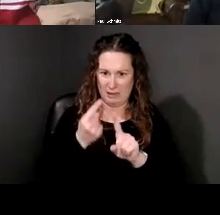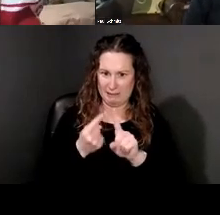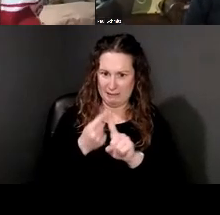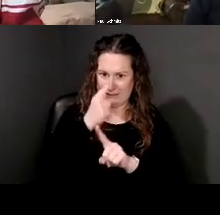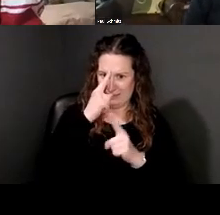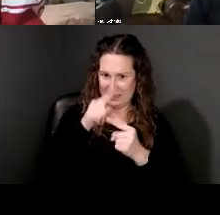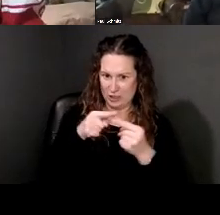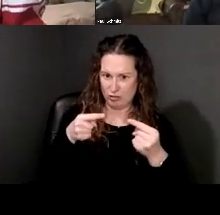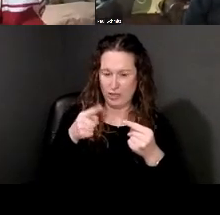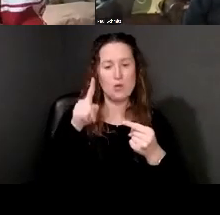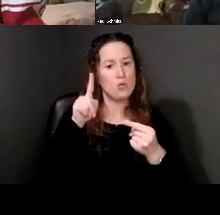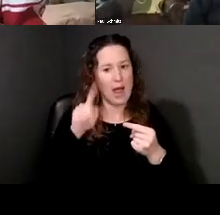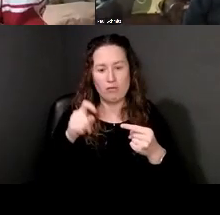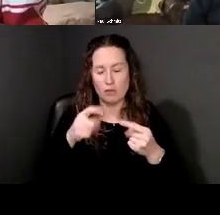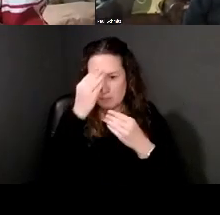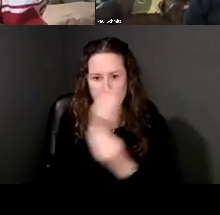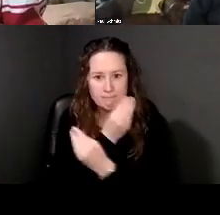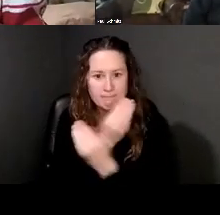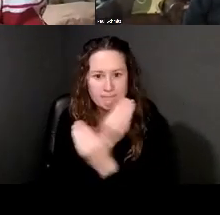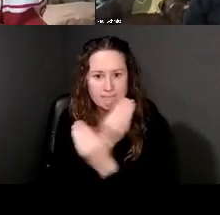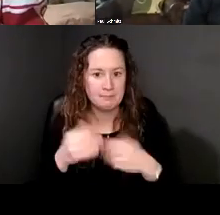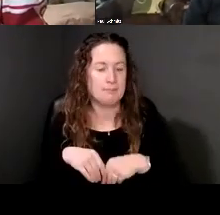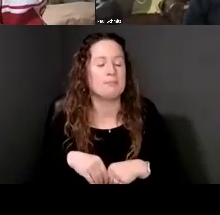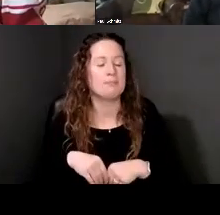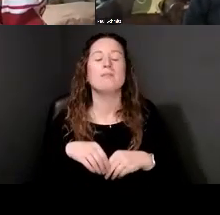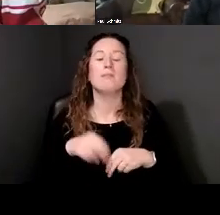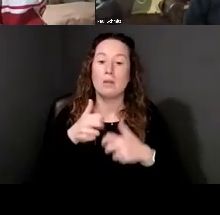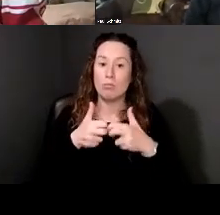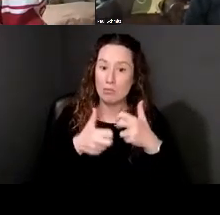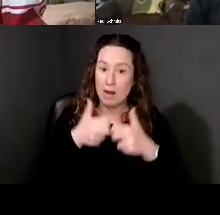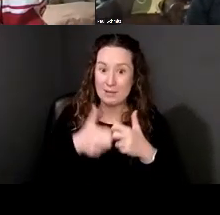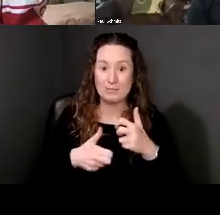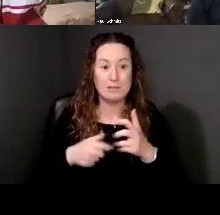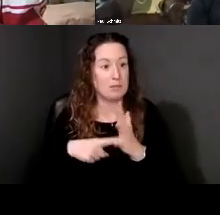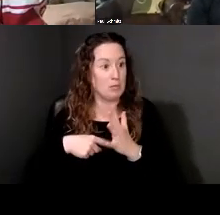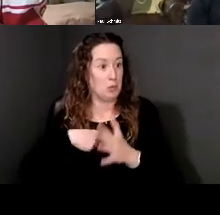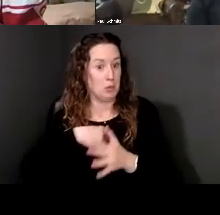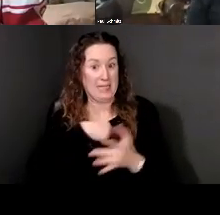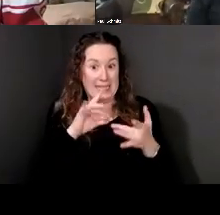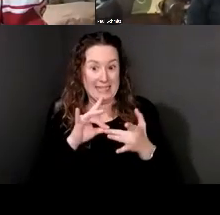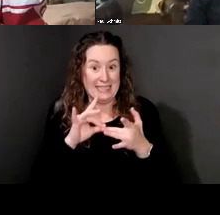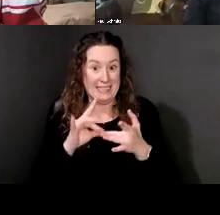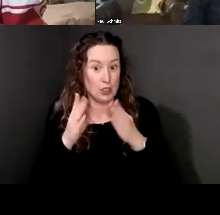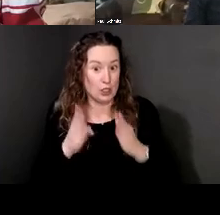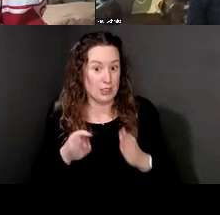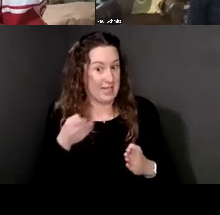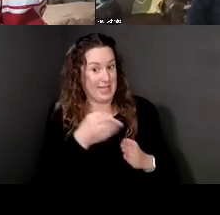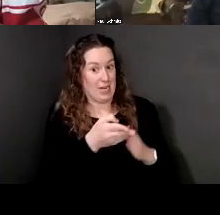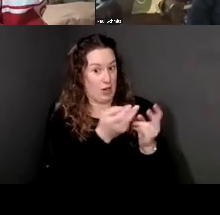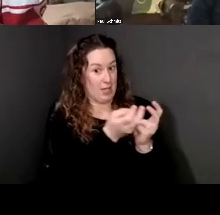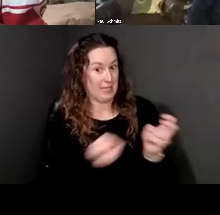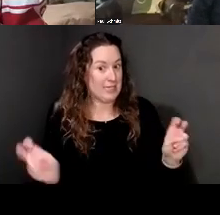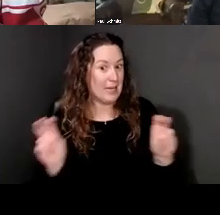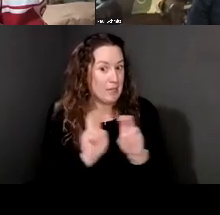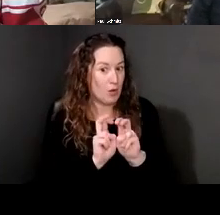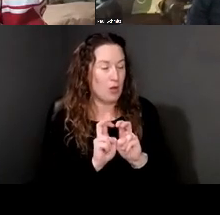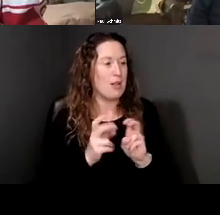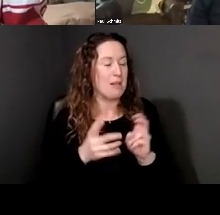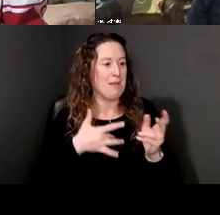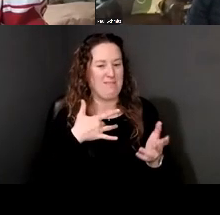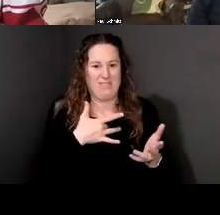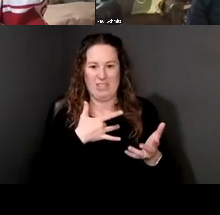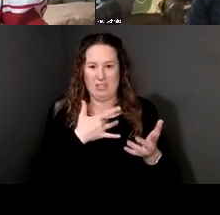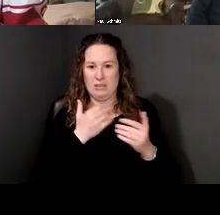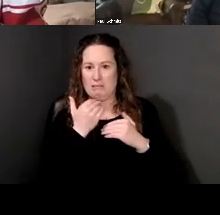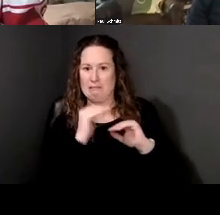the identification of some of us who are leaders in collaborative tables that may constrain it. So I guess I start